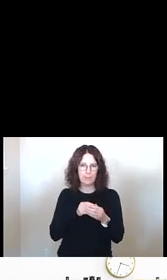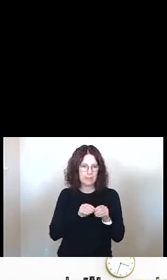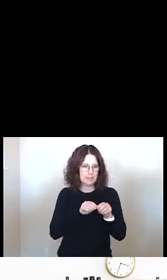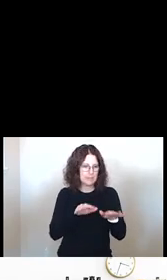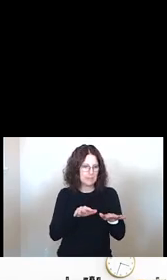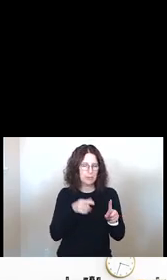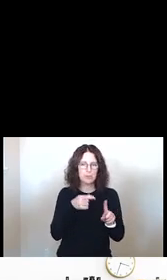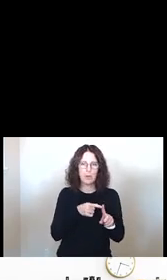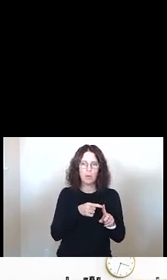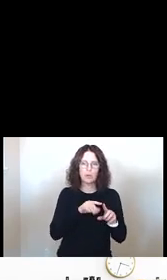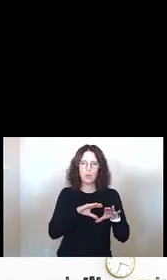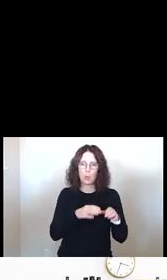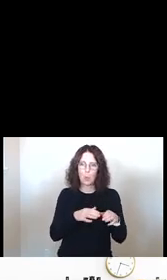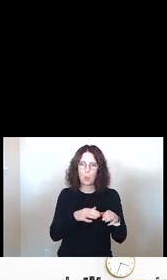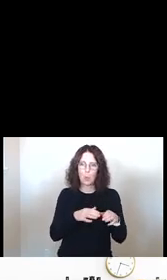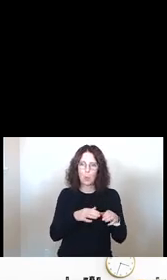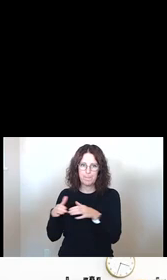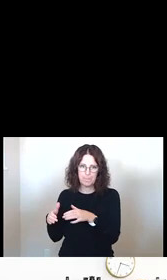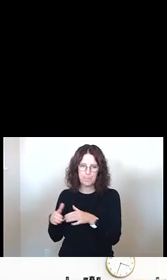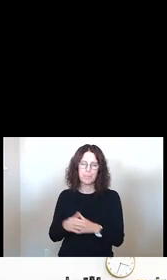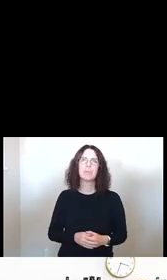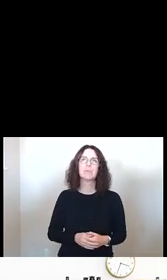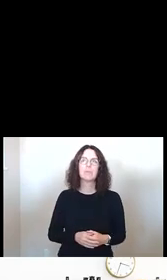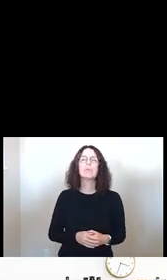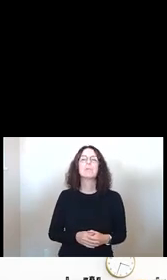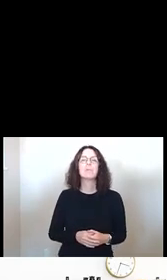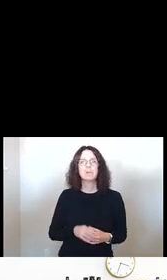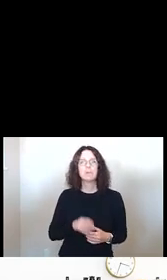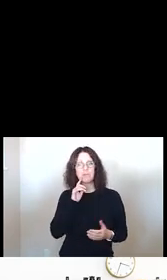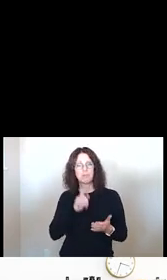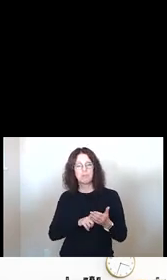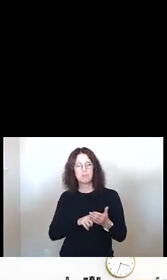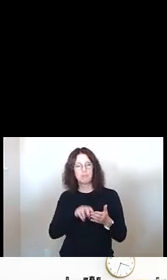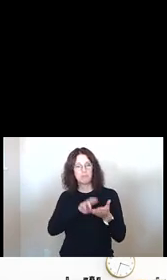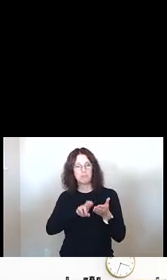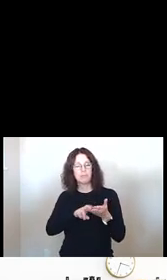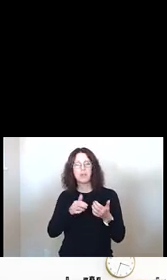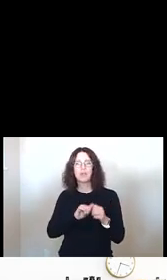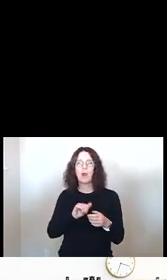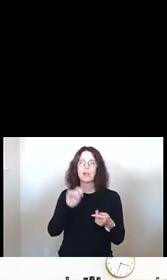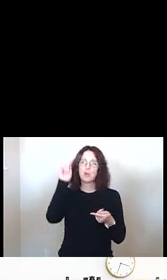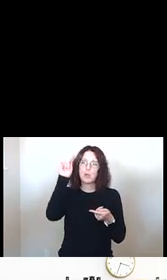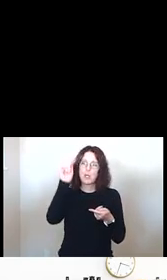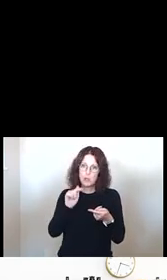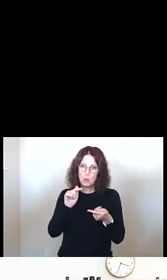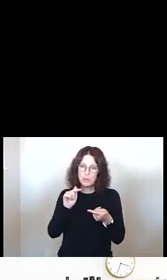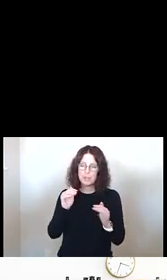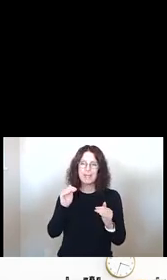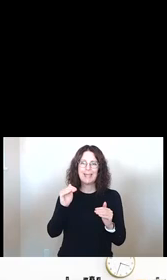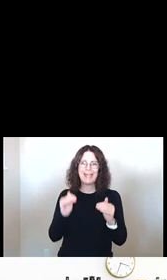ways to reduce extreme inequality of distribution.